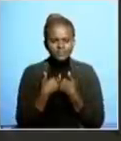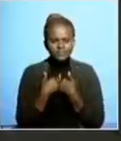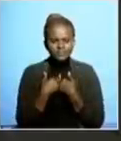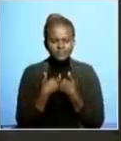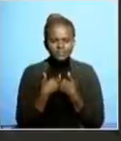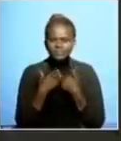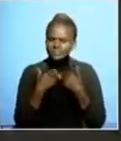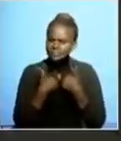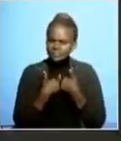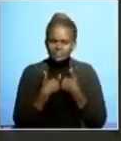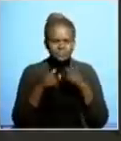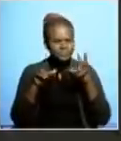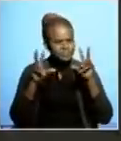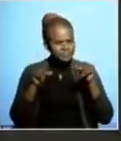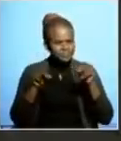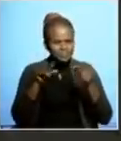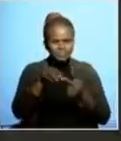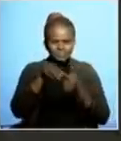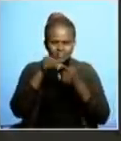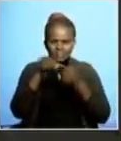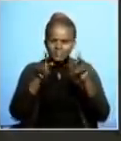There's no sacred cow, none.